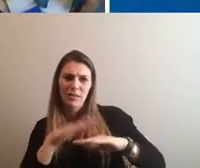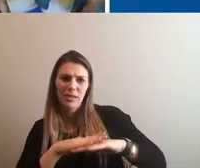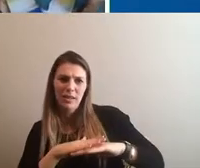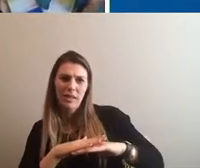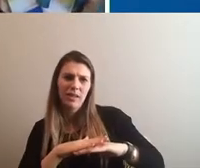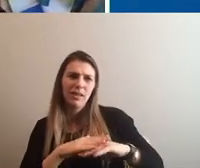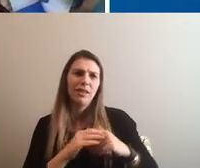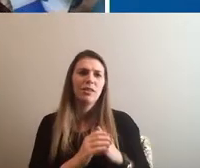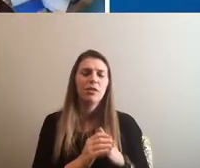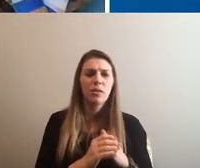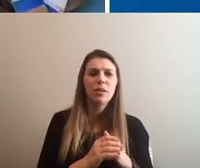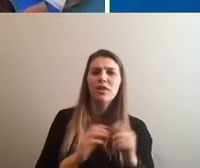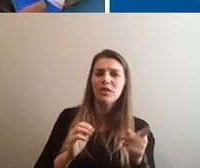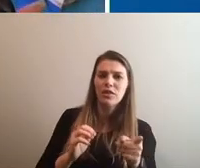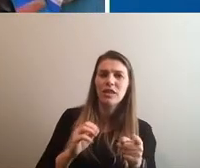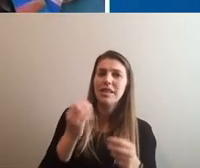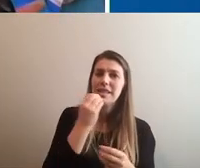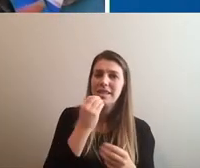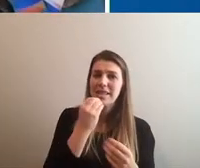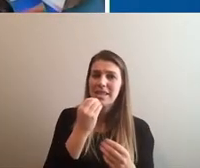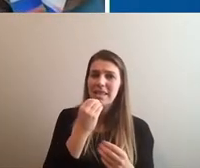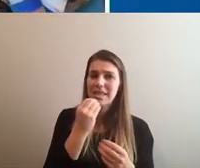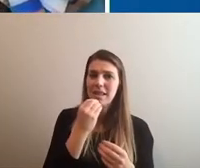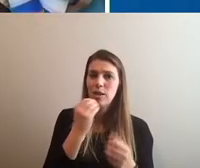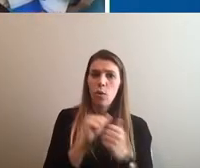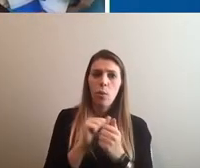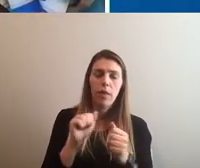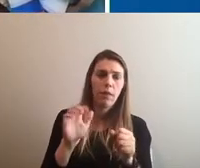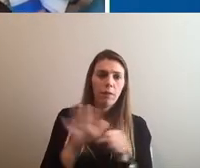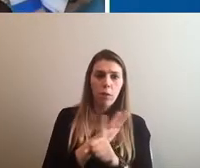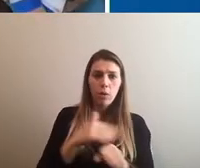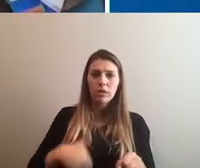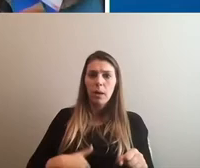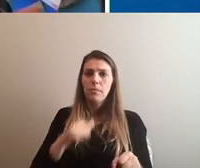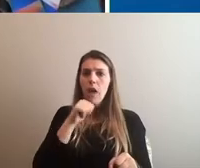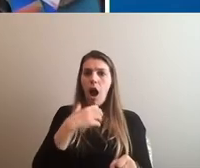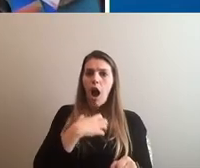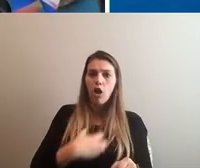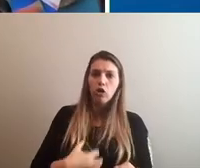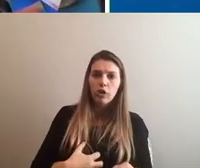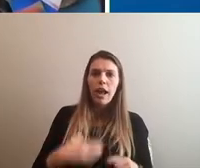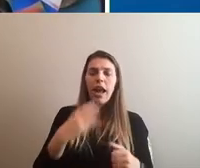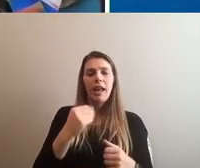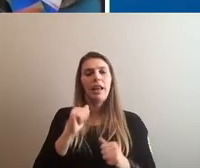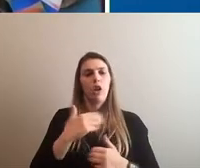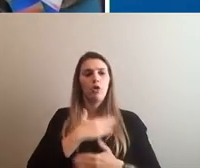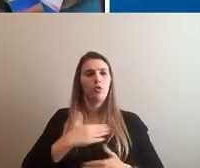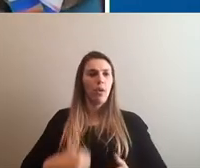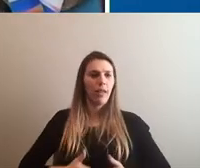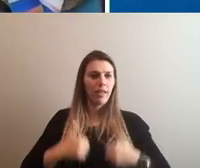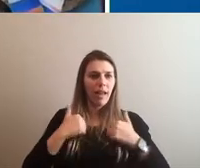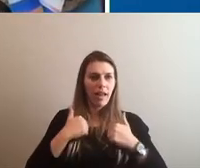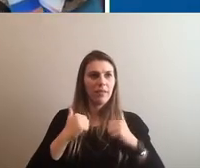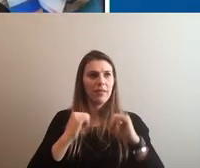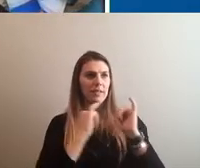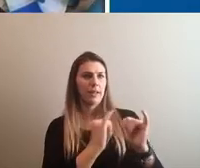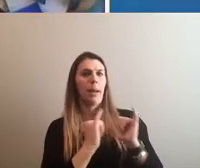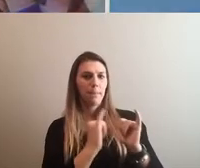also. She is eating with full stomach, alhamdulillah, and she is now enjoying life as the others are doing